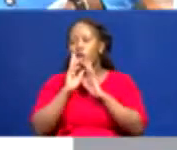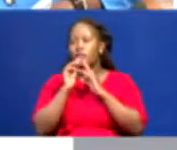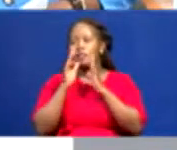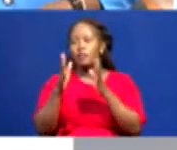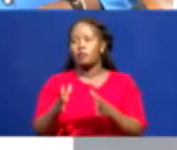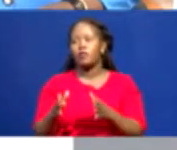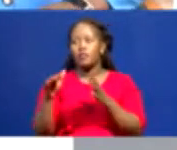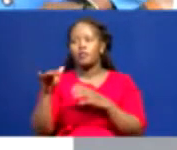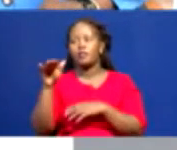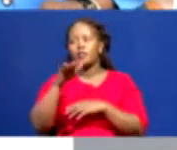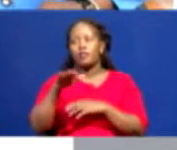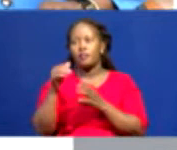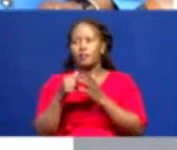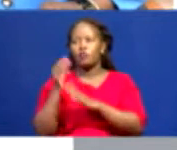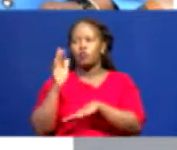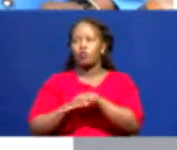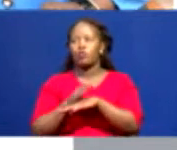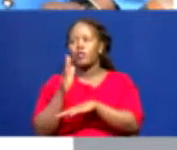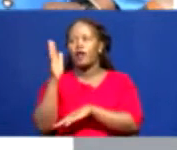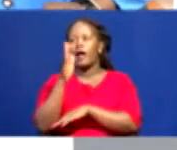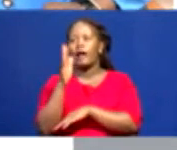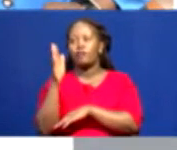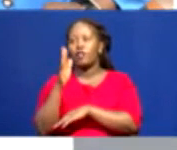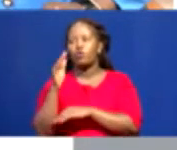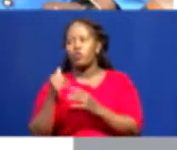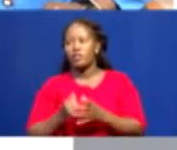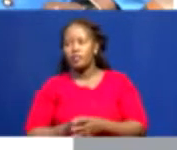ground. Giverson, good afternoon.